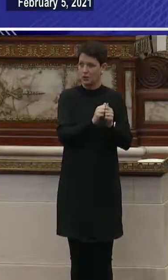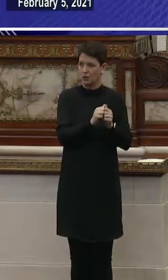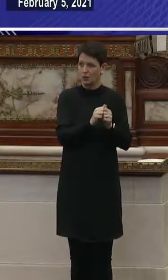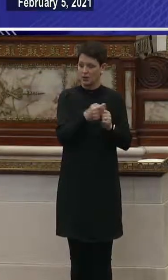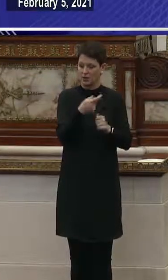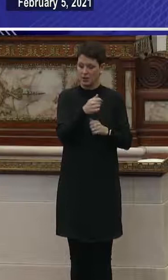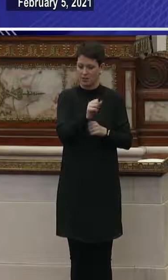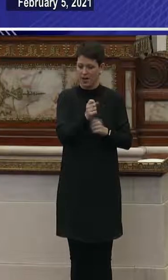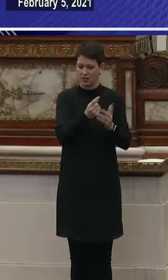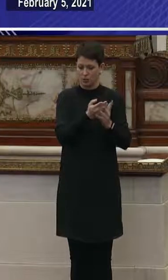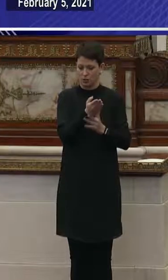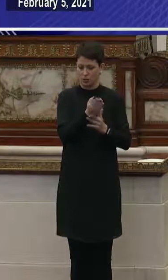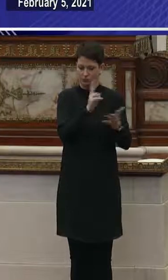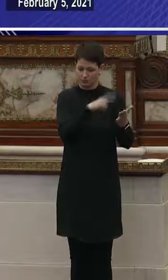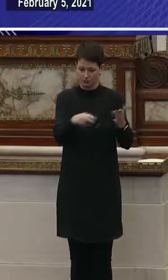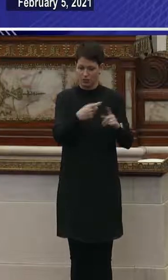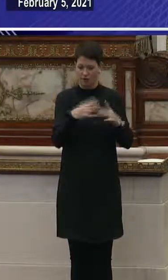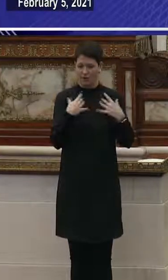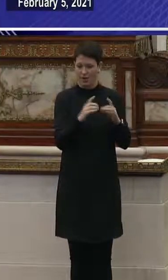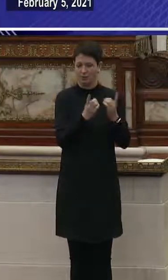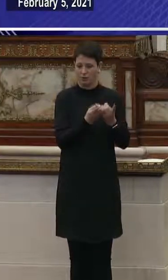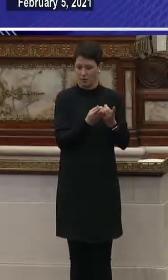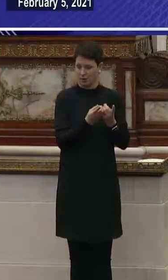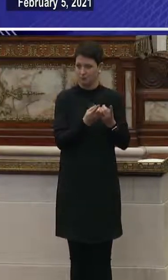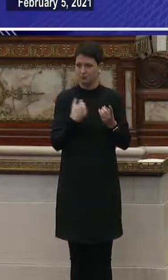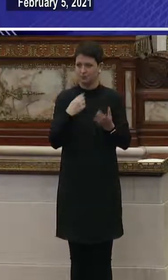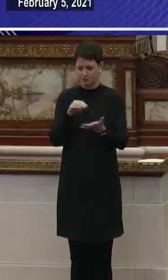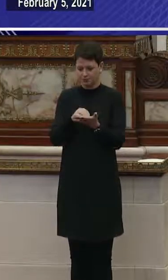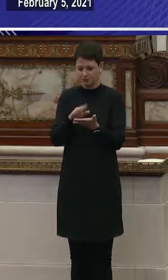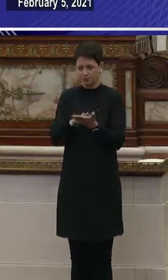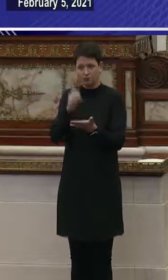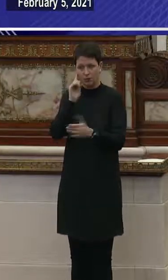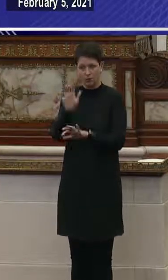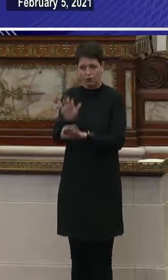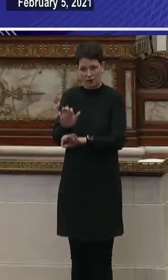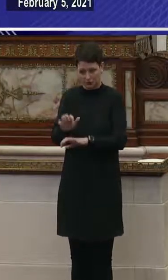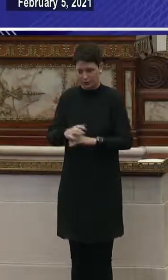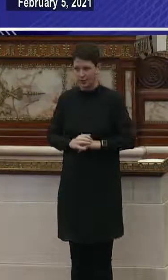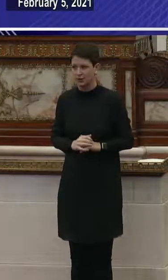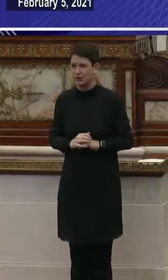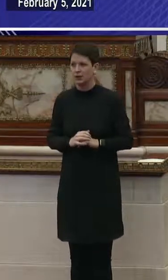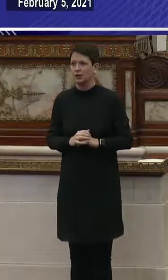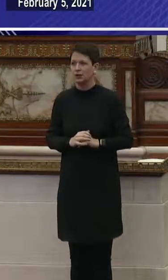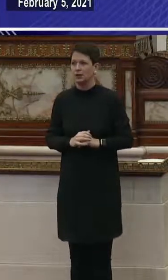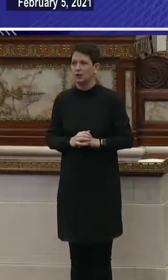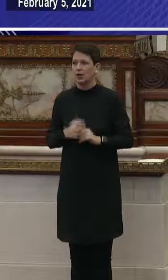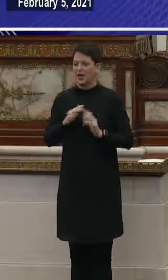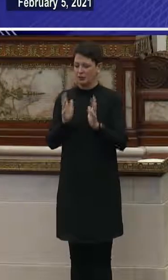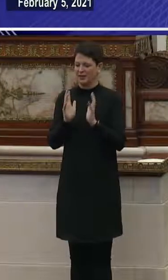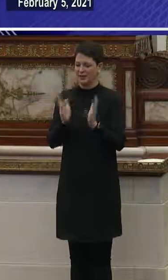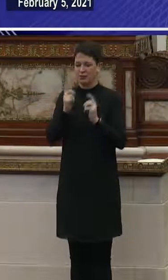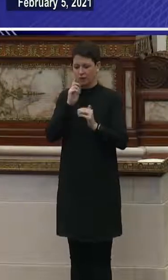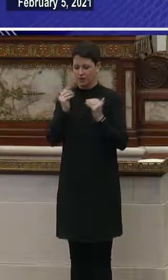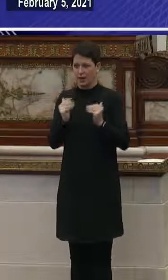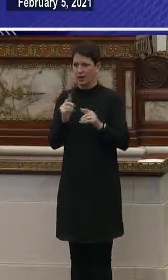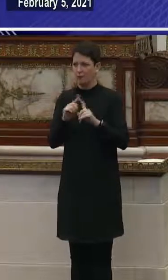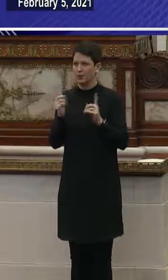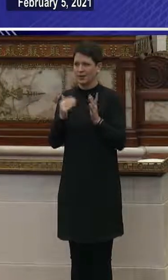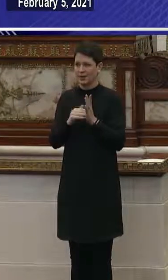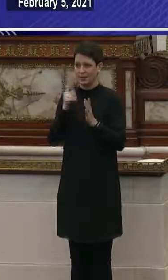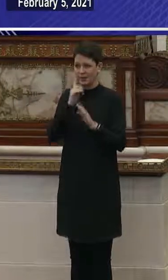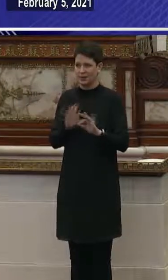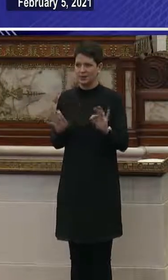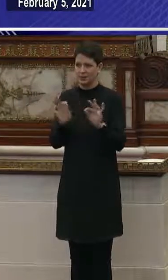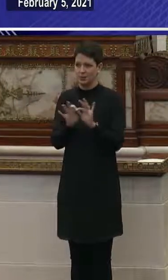pass-through from the health department. So I just wanted to note that for the record. I will leave that there for now, but I do think it's